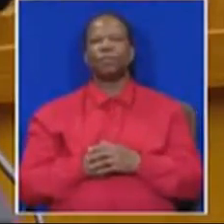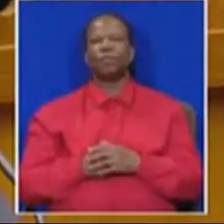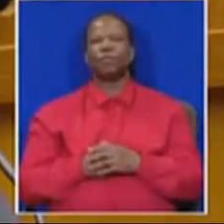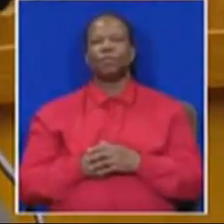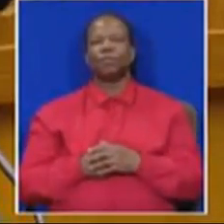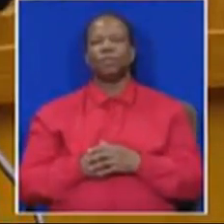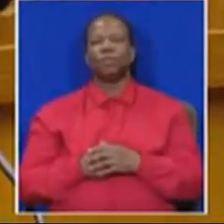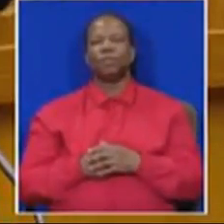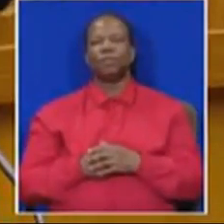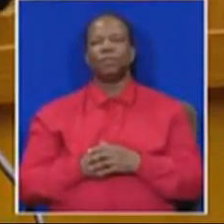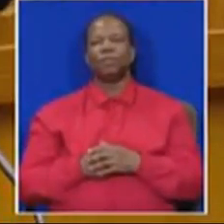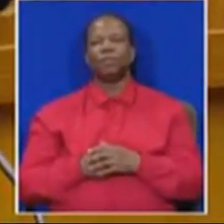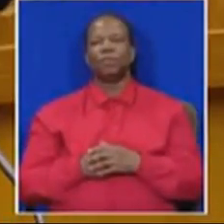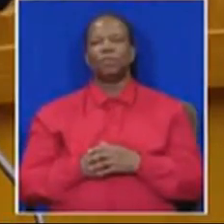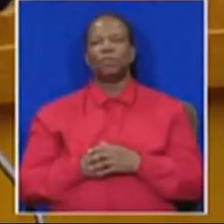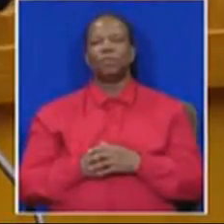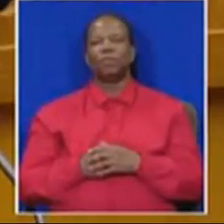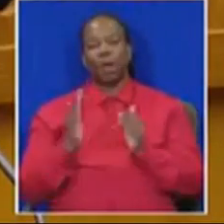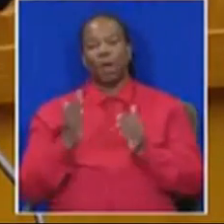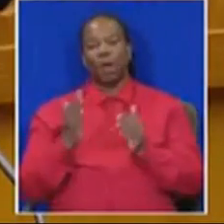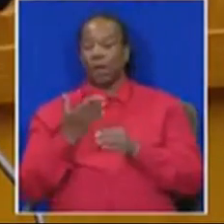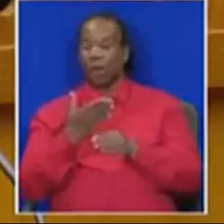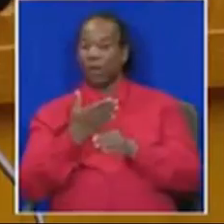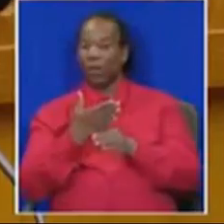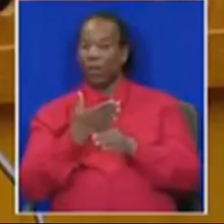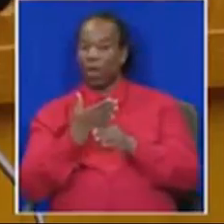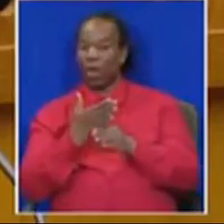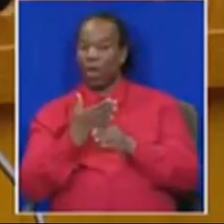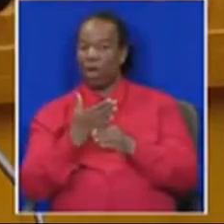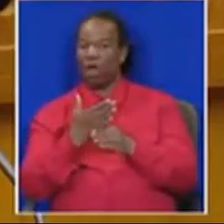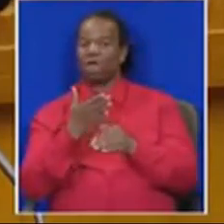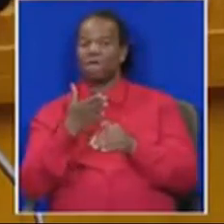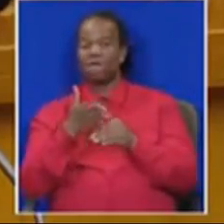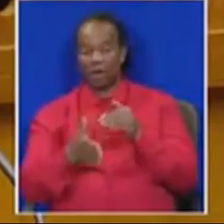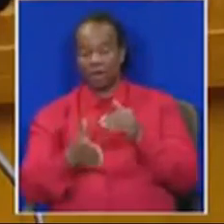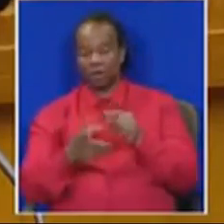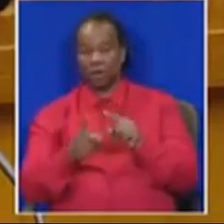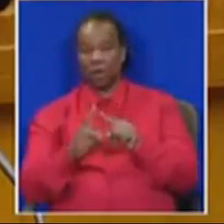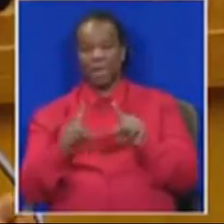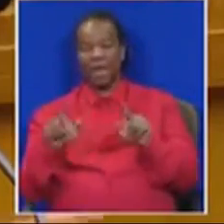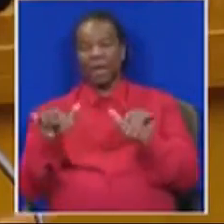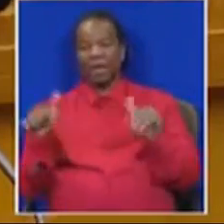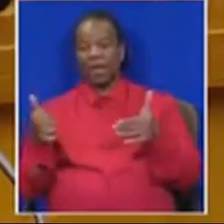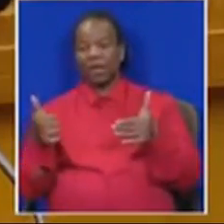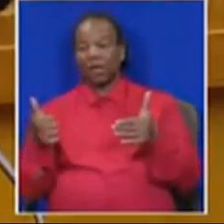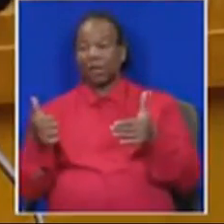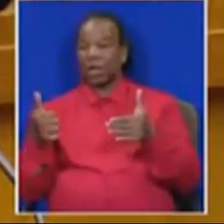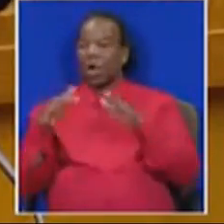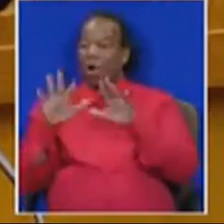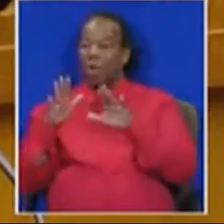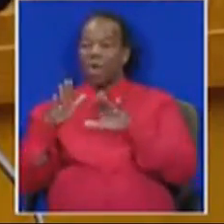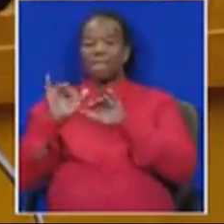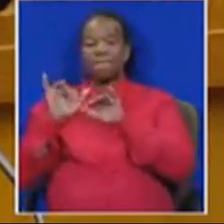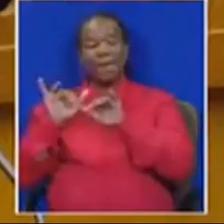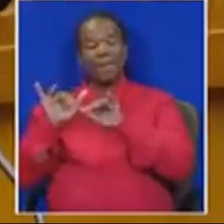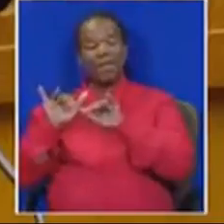We will finalize work on a permanent public sector-led hybrid model which